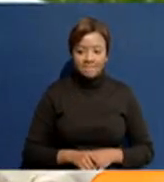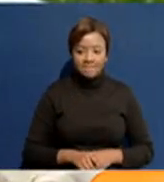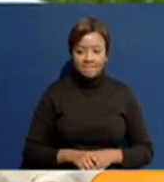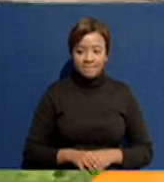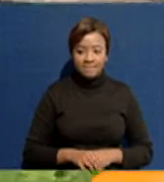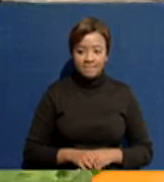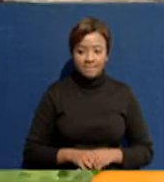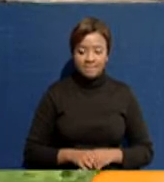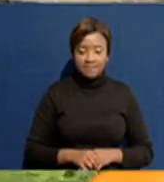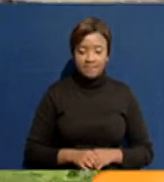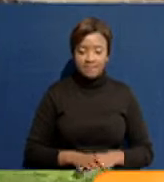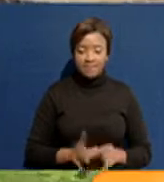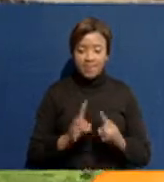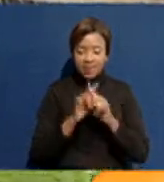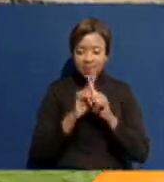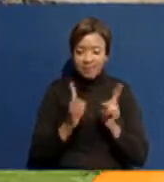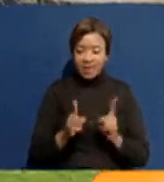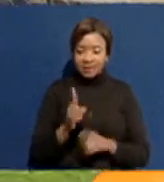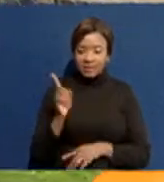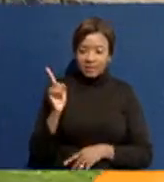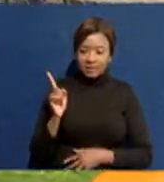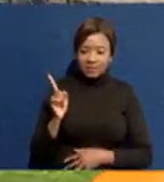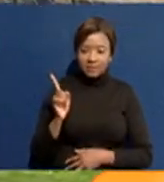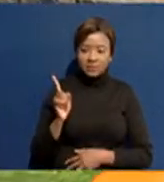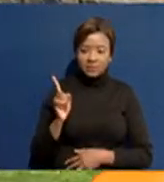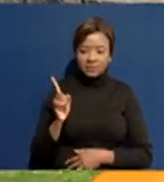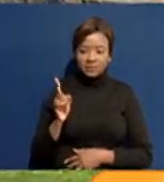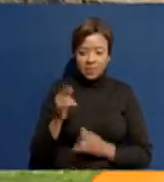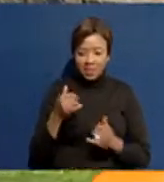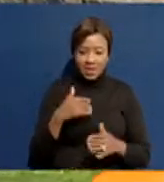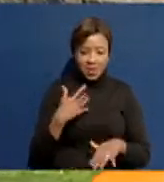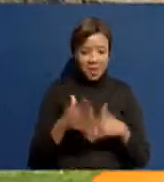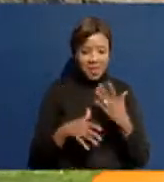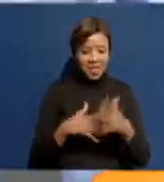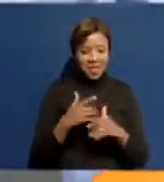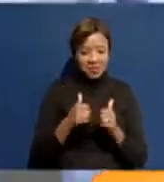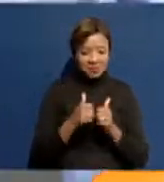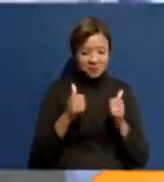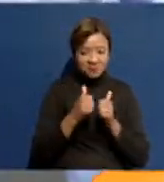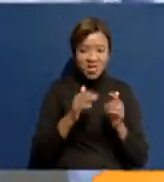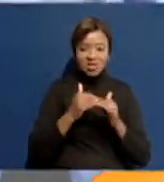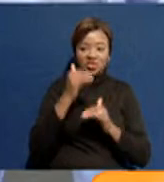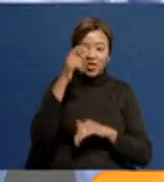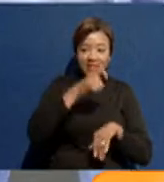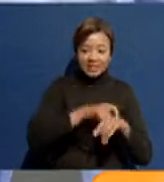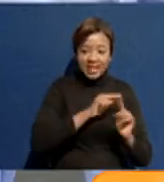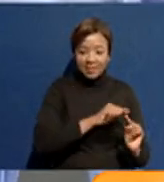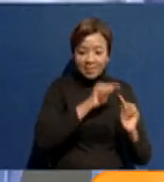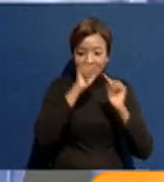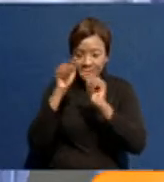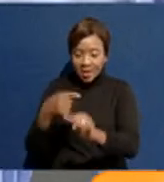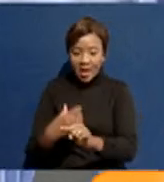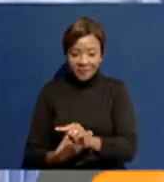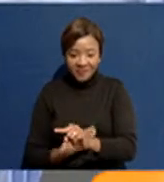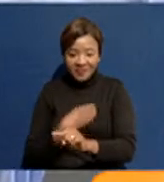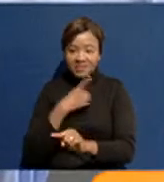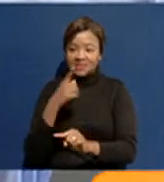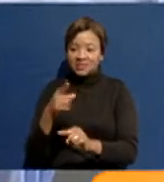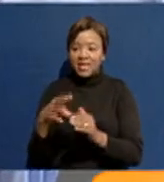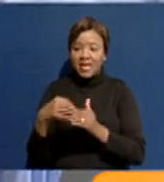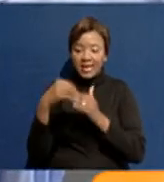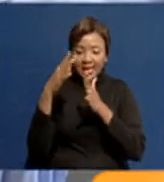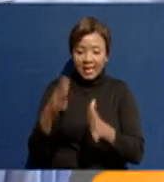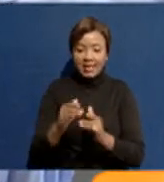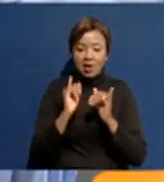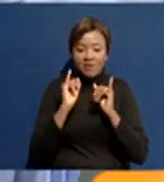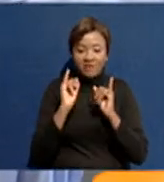However, the preacher seemed to have found footing, and the next time he visited the isolated island, he came as the leader of